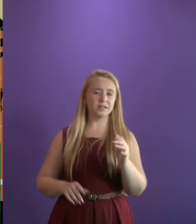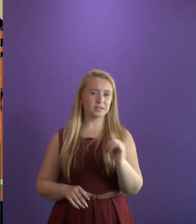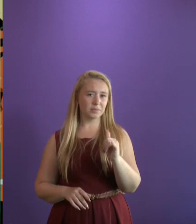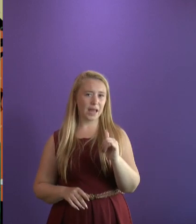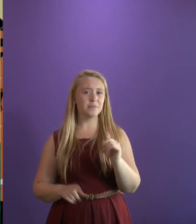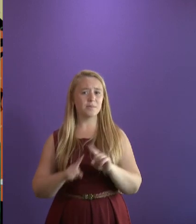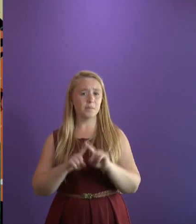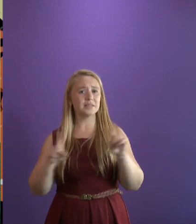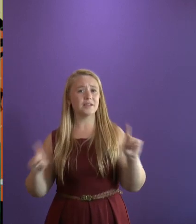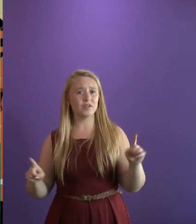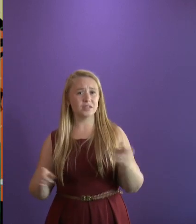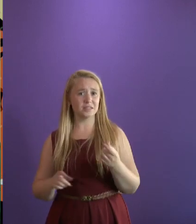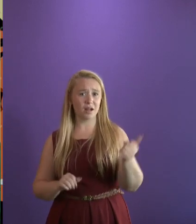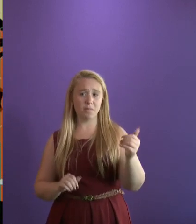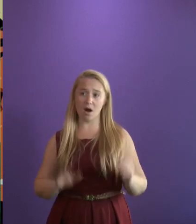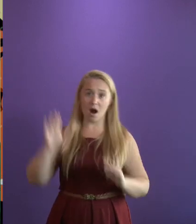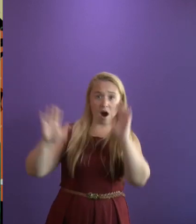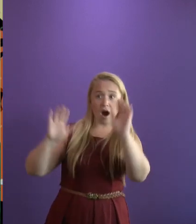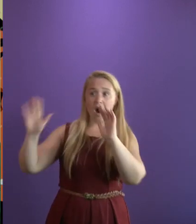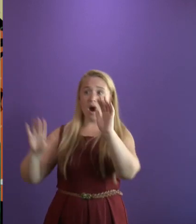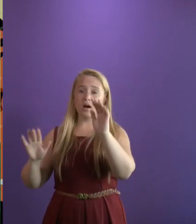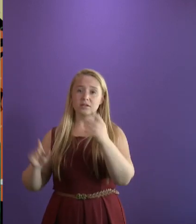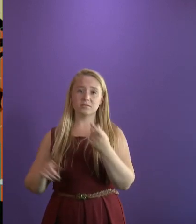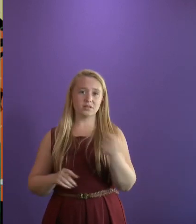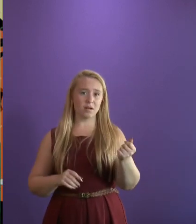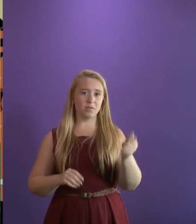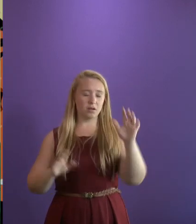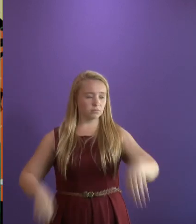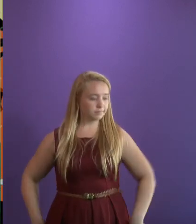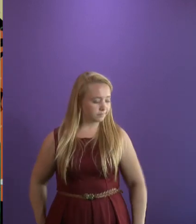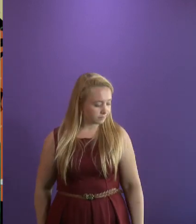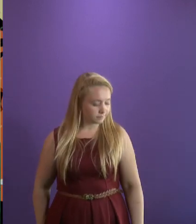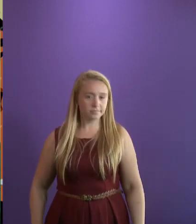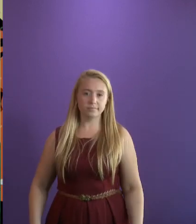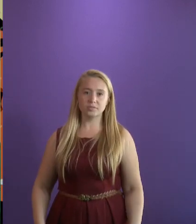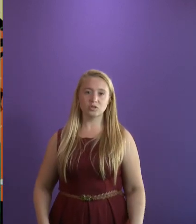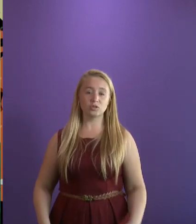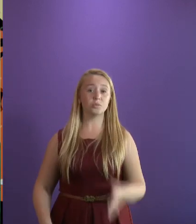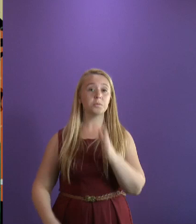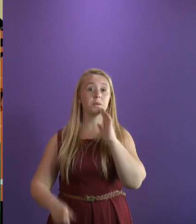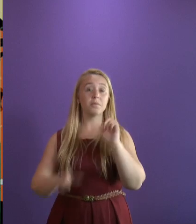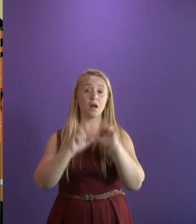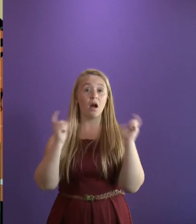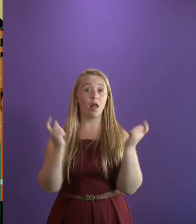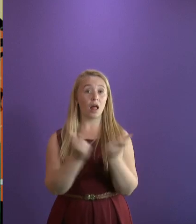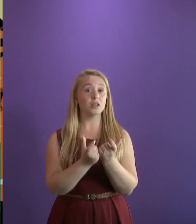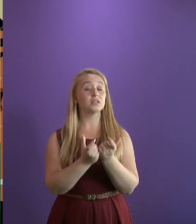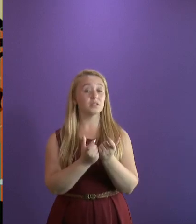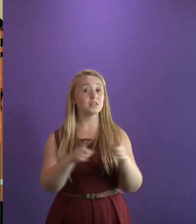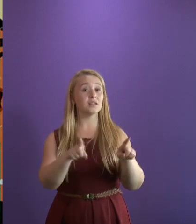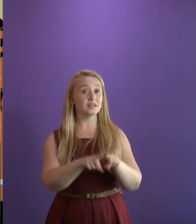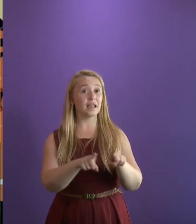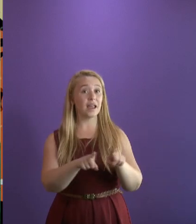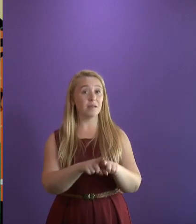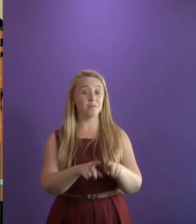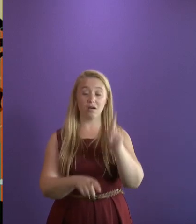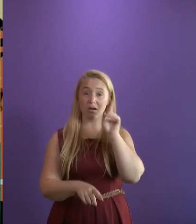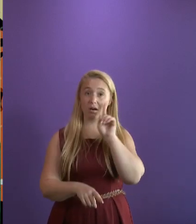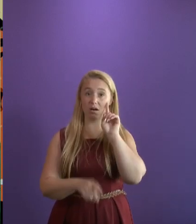tells you something that's going on in classrooms that shouldn't. I think sometimes we do still need to